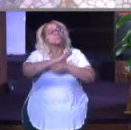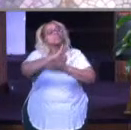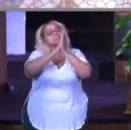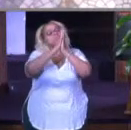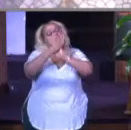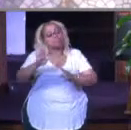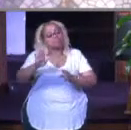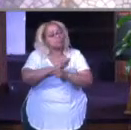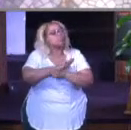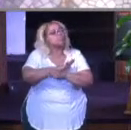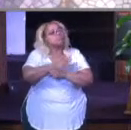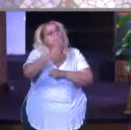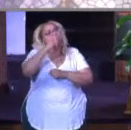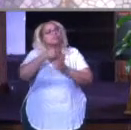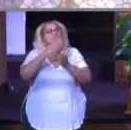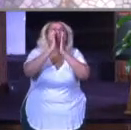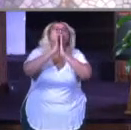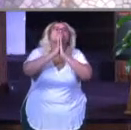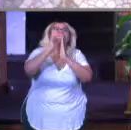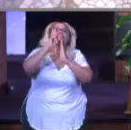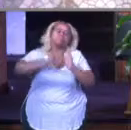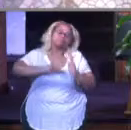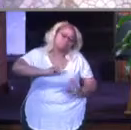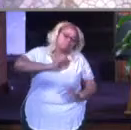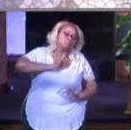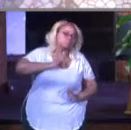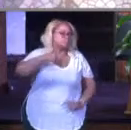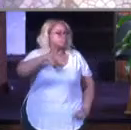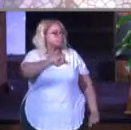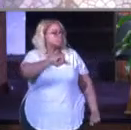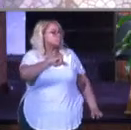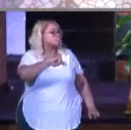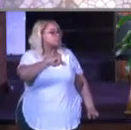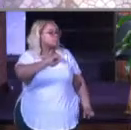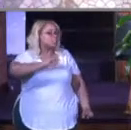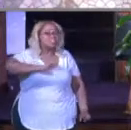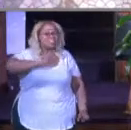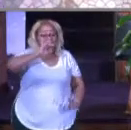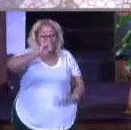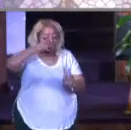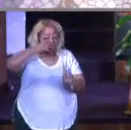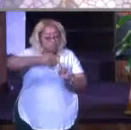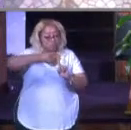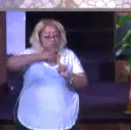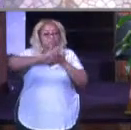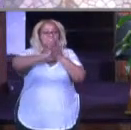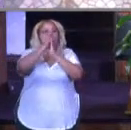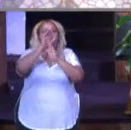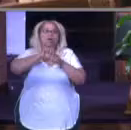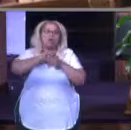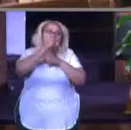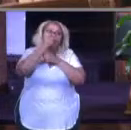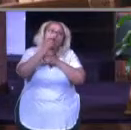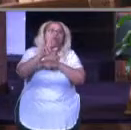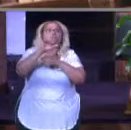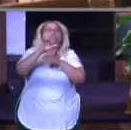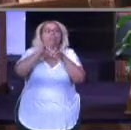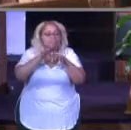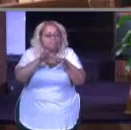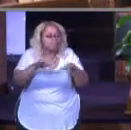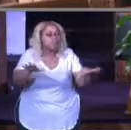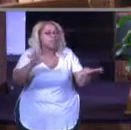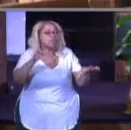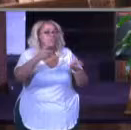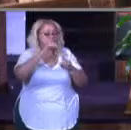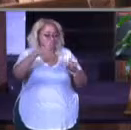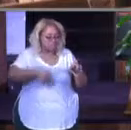filled. So God, we pray that you fill them. Fill them to the point of overflow. Till